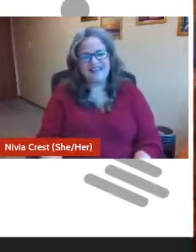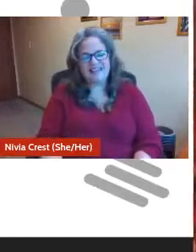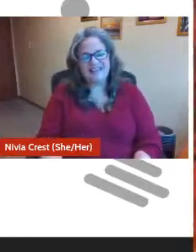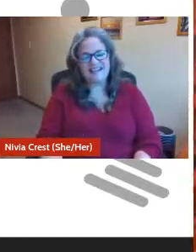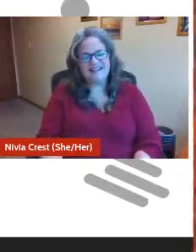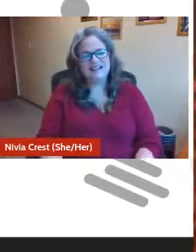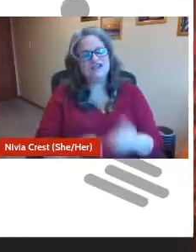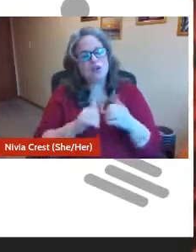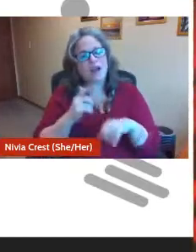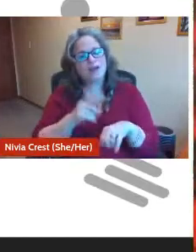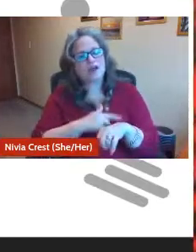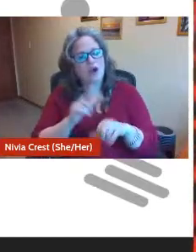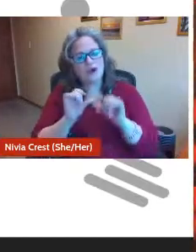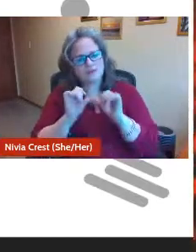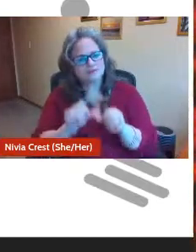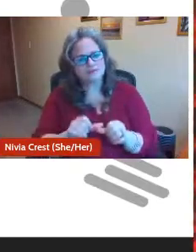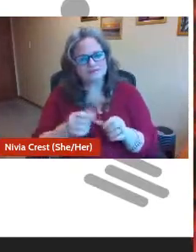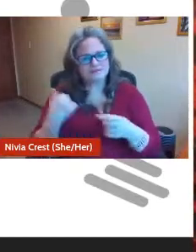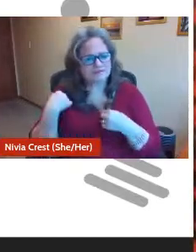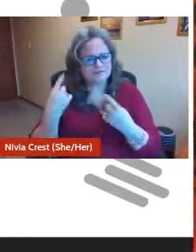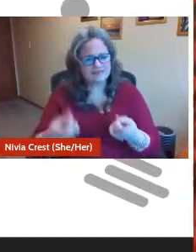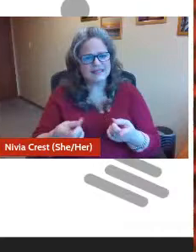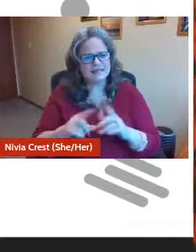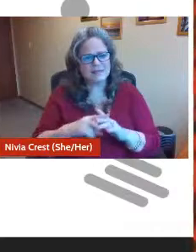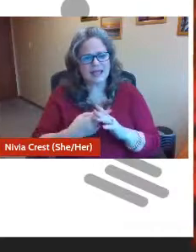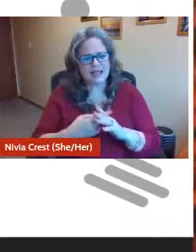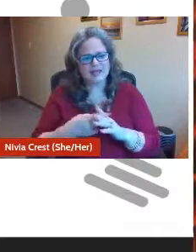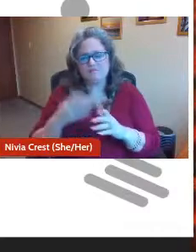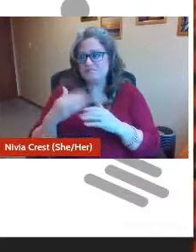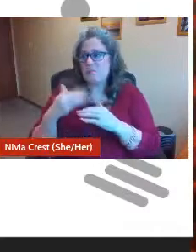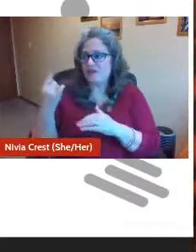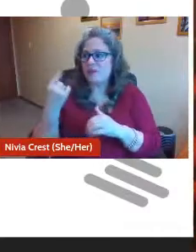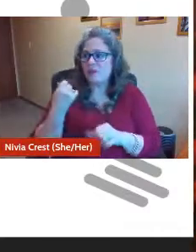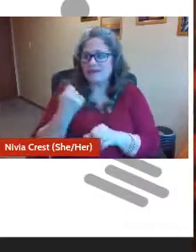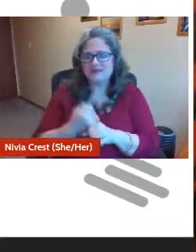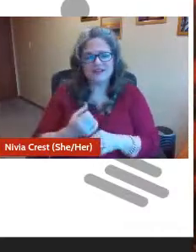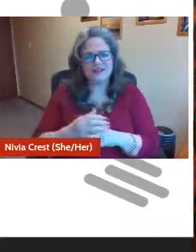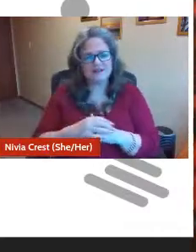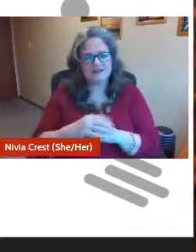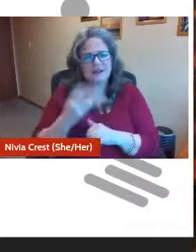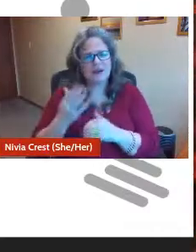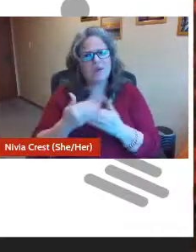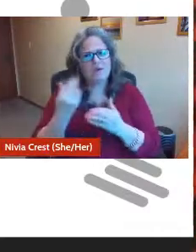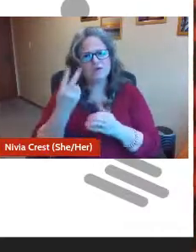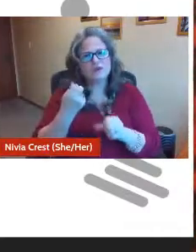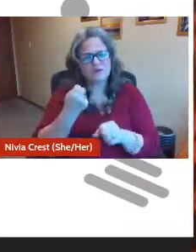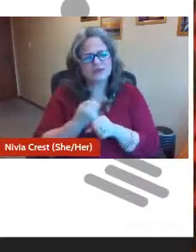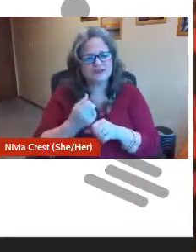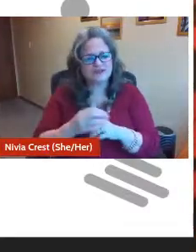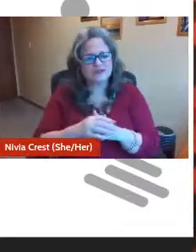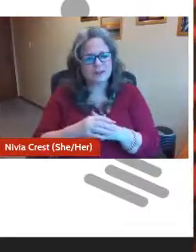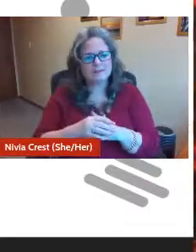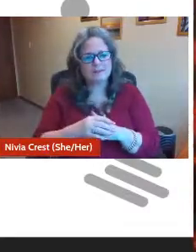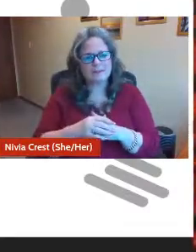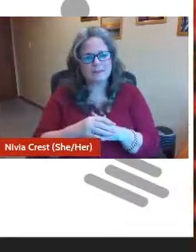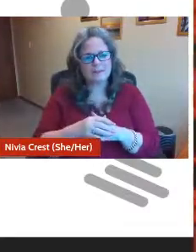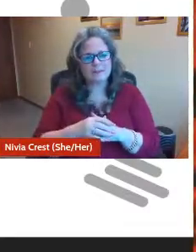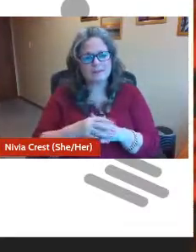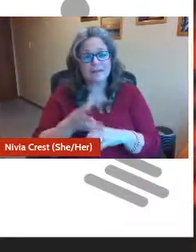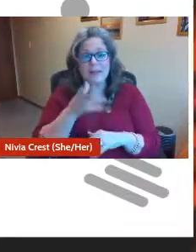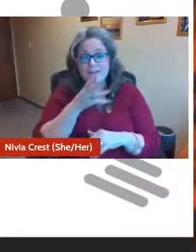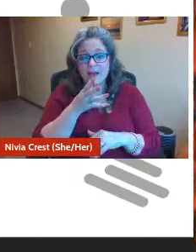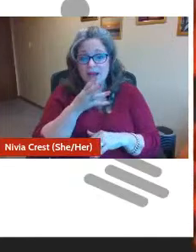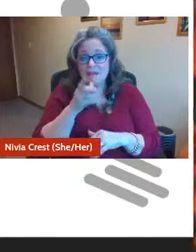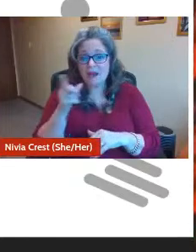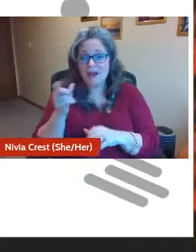So how long has that been since that began? Over a year. About 2 years. Yeah. And my mom,